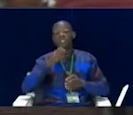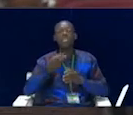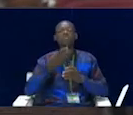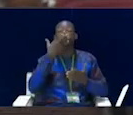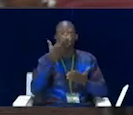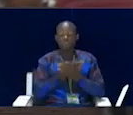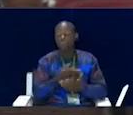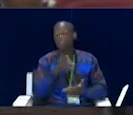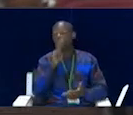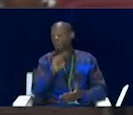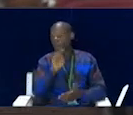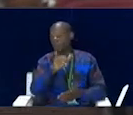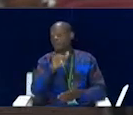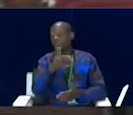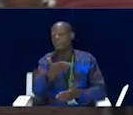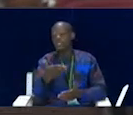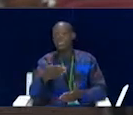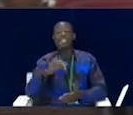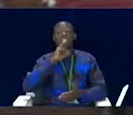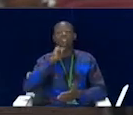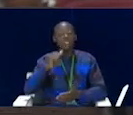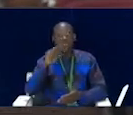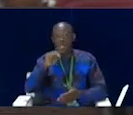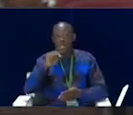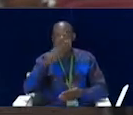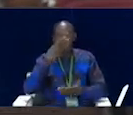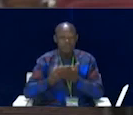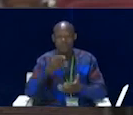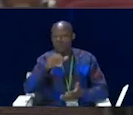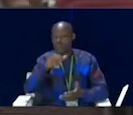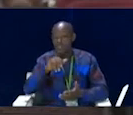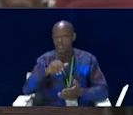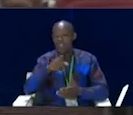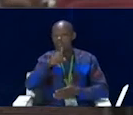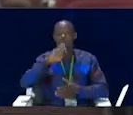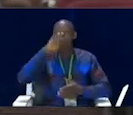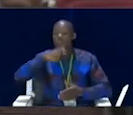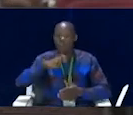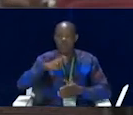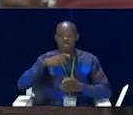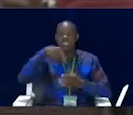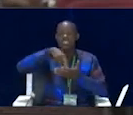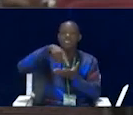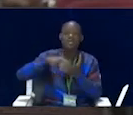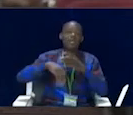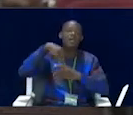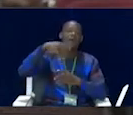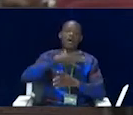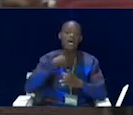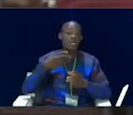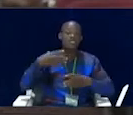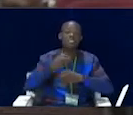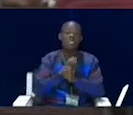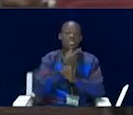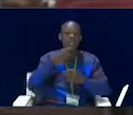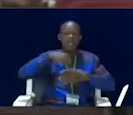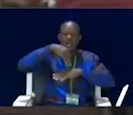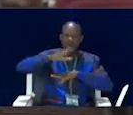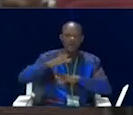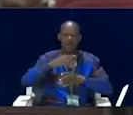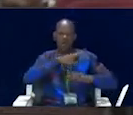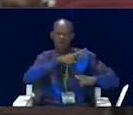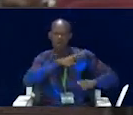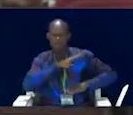normal thing. It is not a normal thing. And you must stand out and you must take away discouragement.